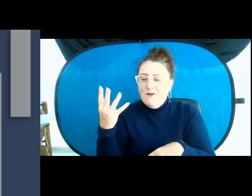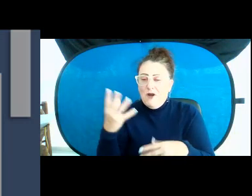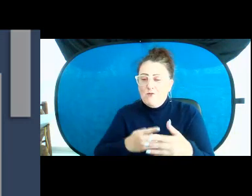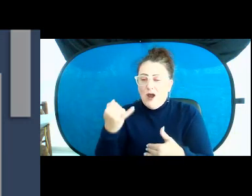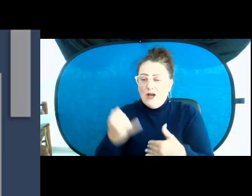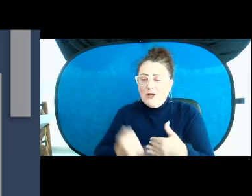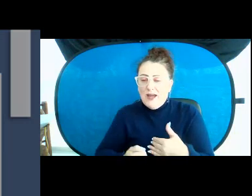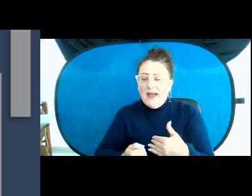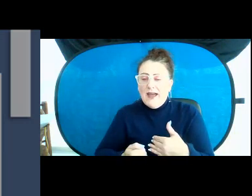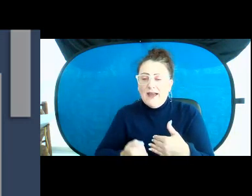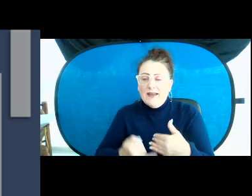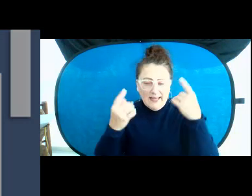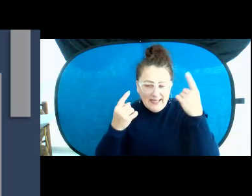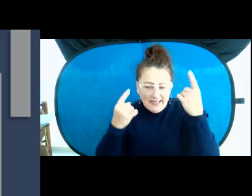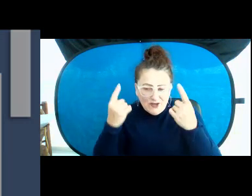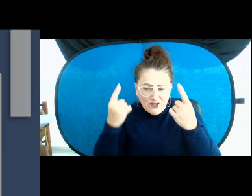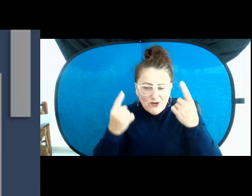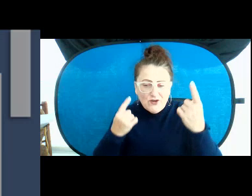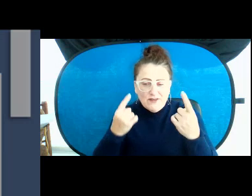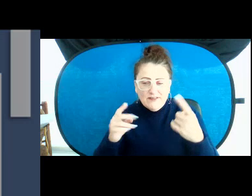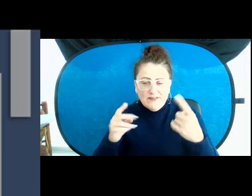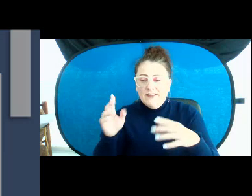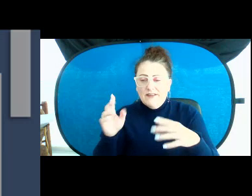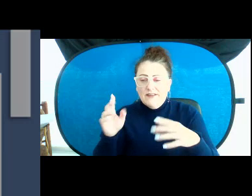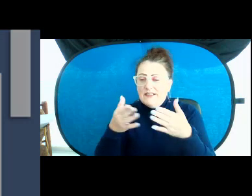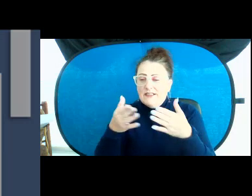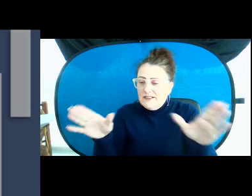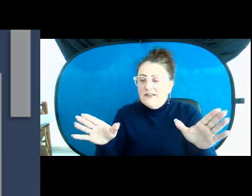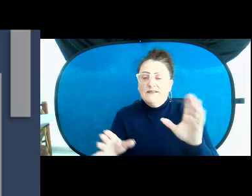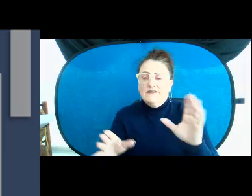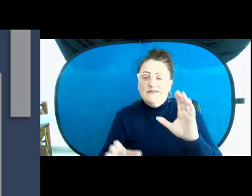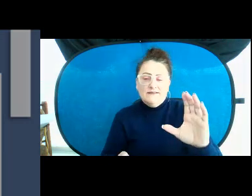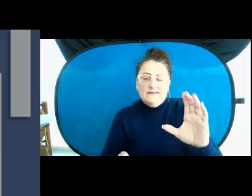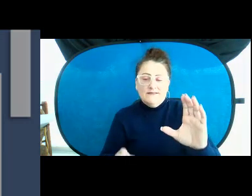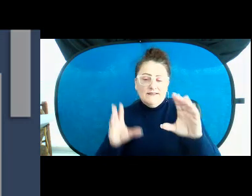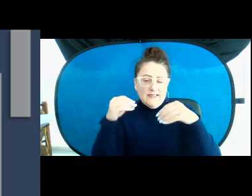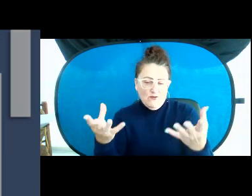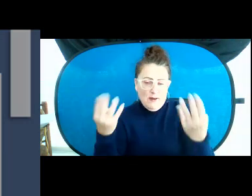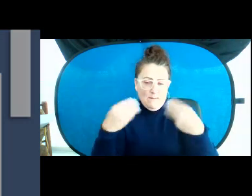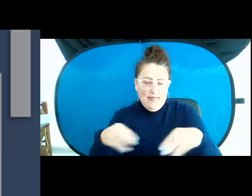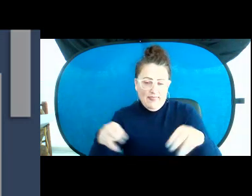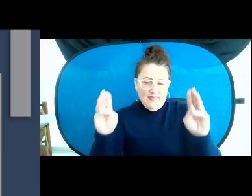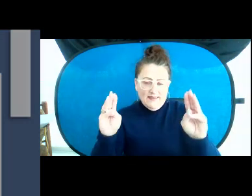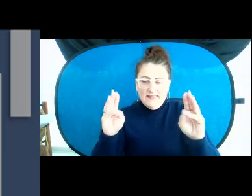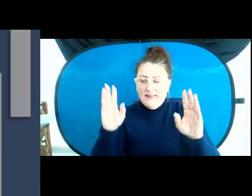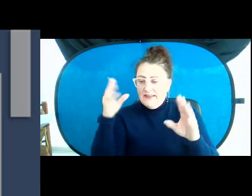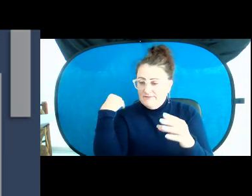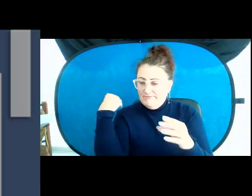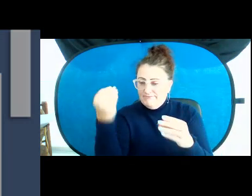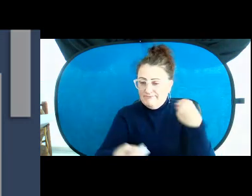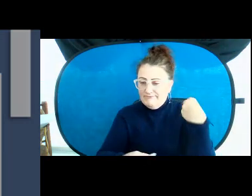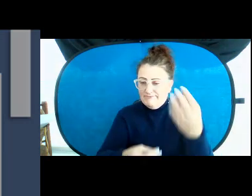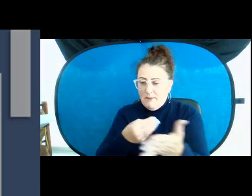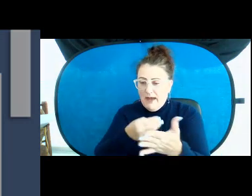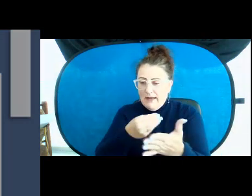the construction manager, general contractor, or CMGC delivery method. These allocations total